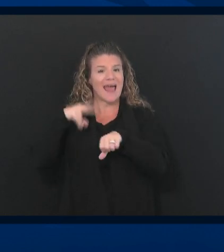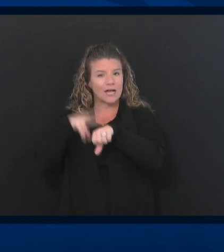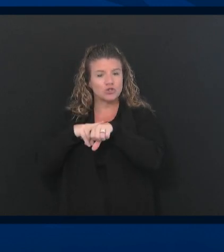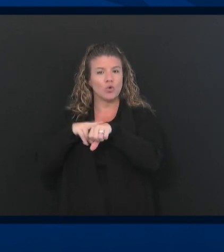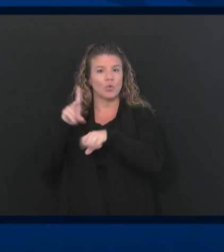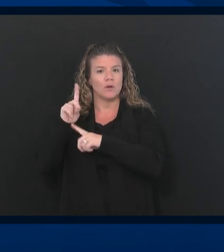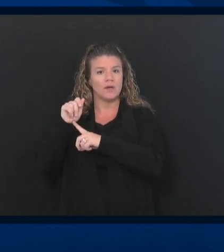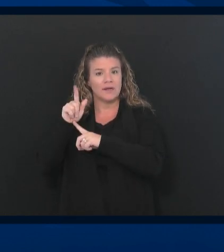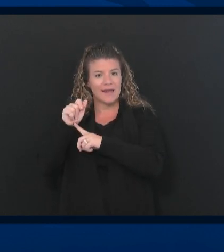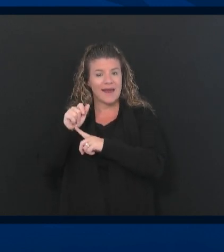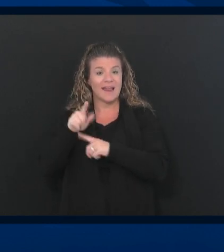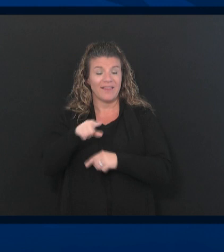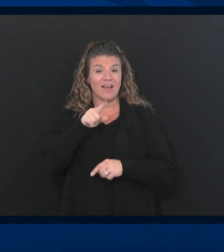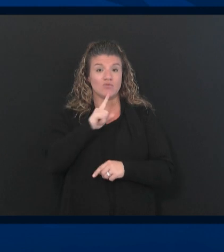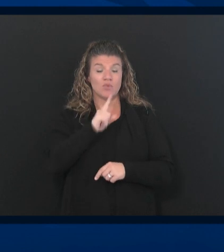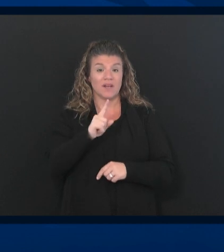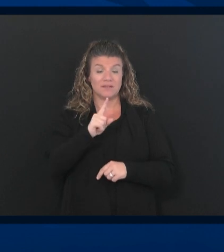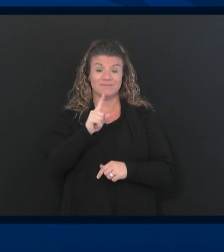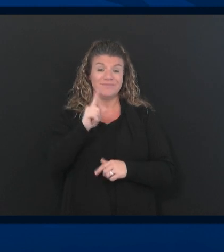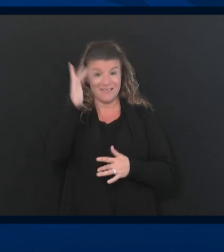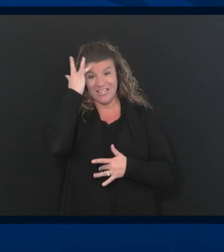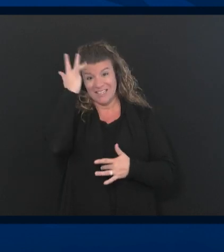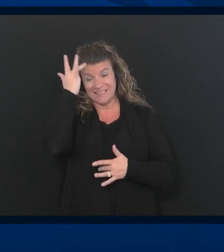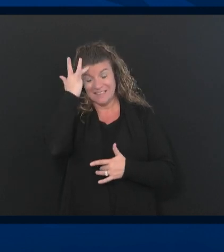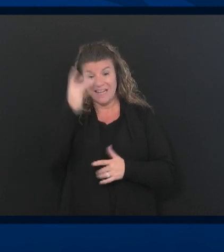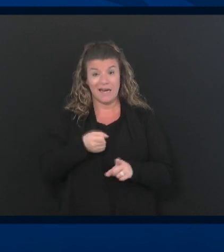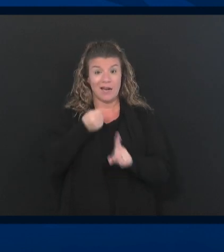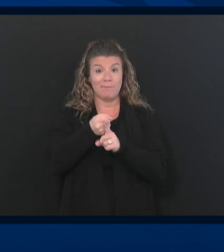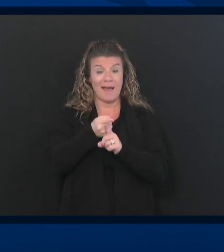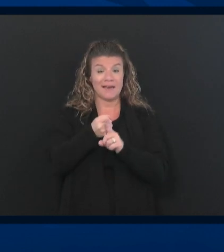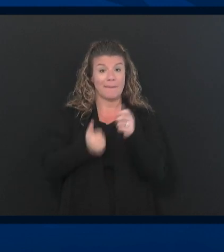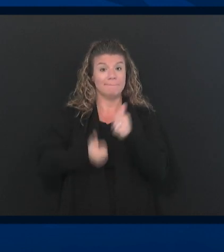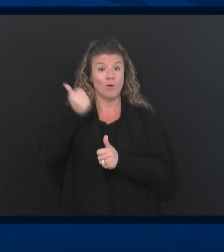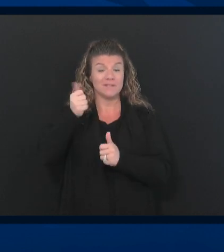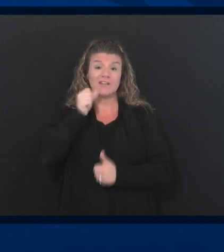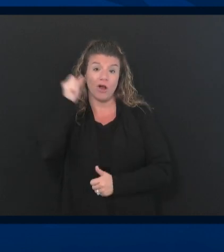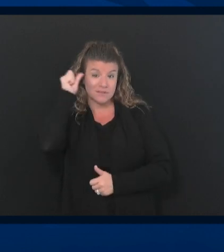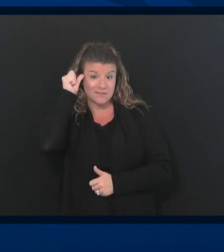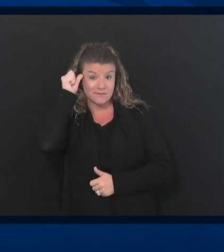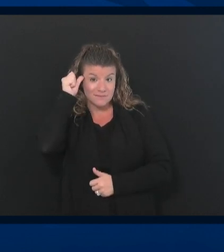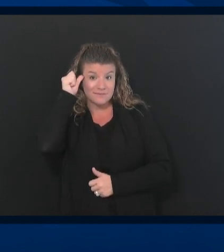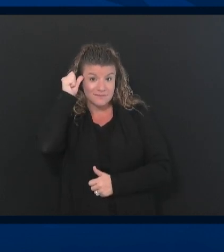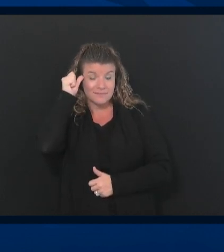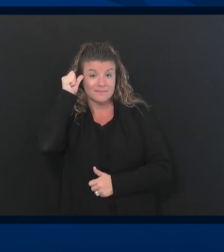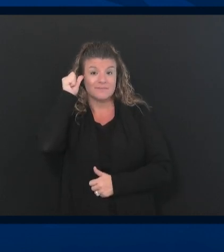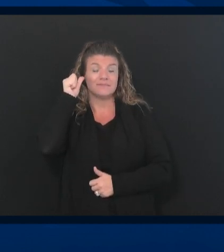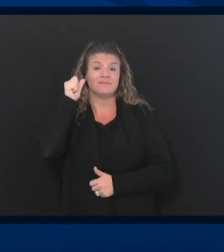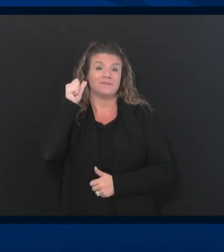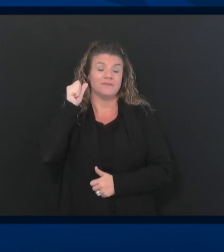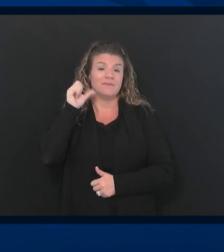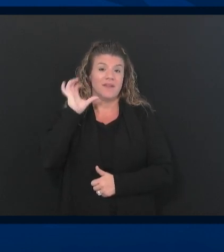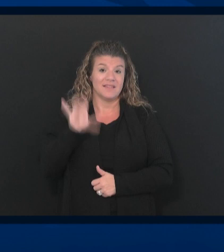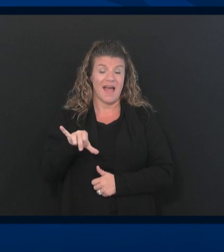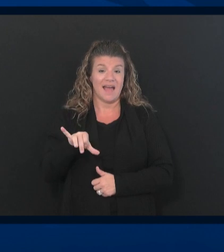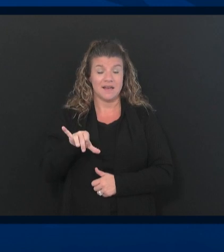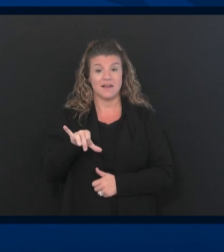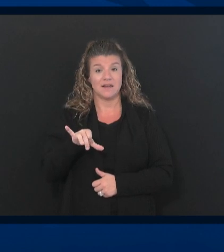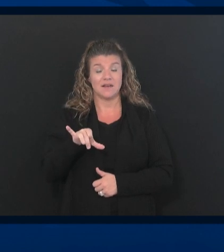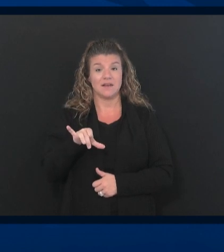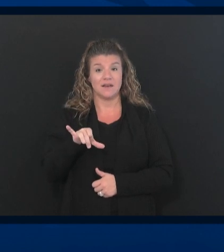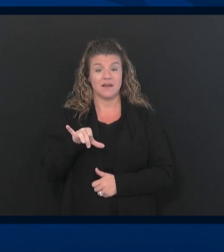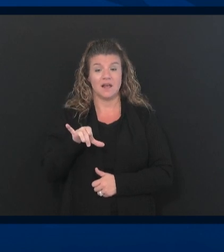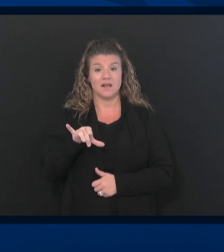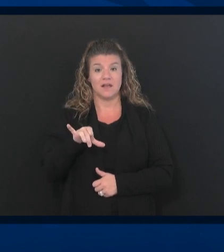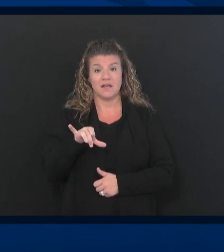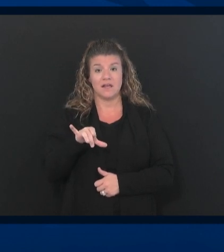an illness that is occurring mostly in adults, and that it is